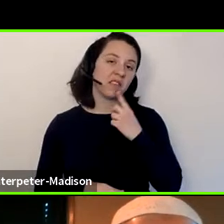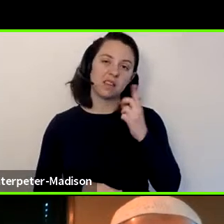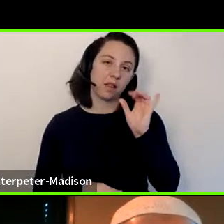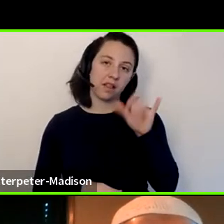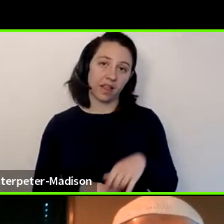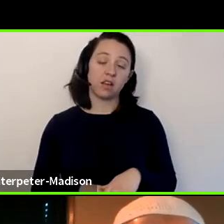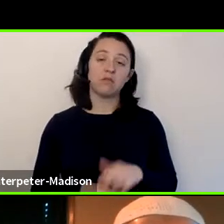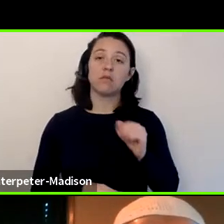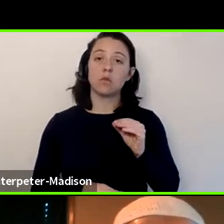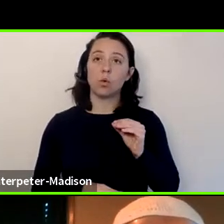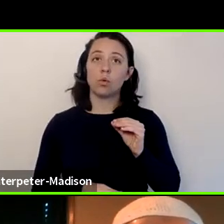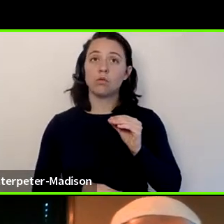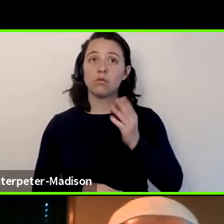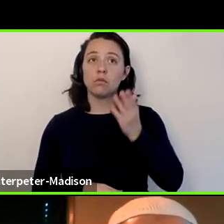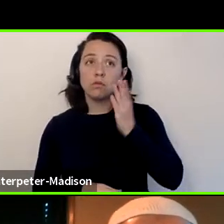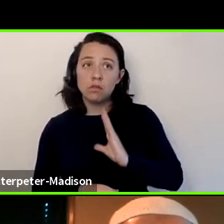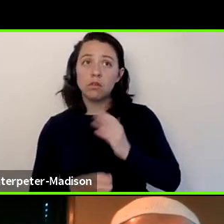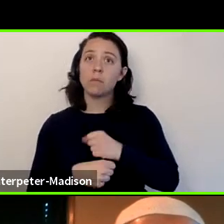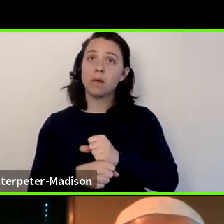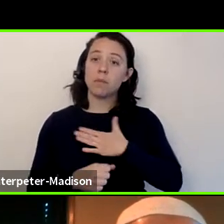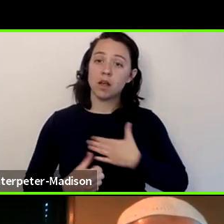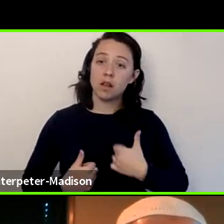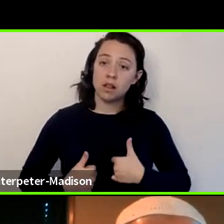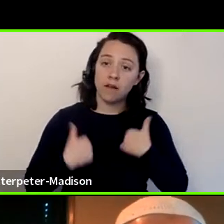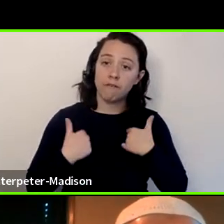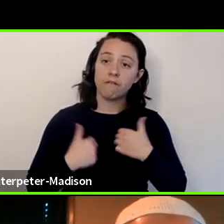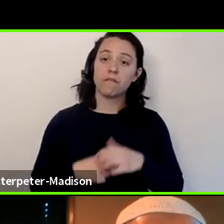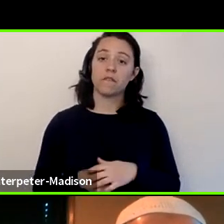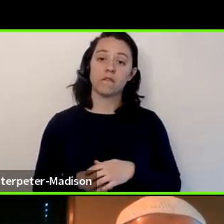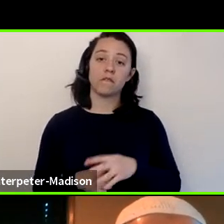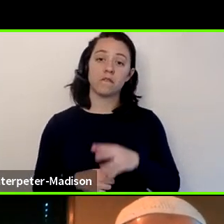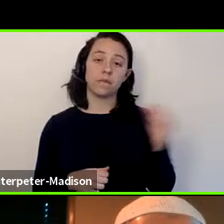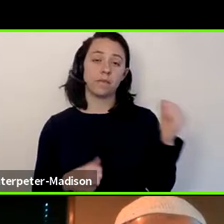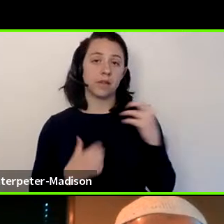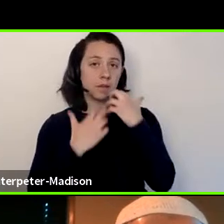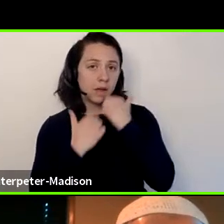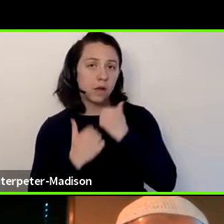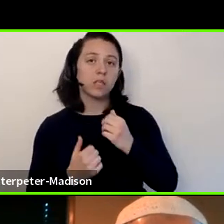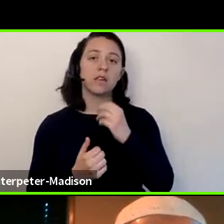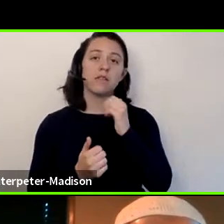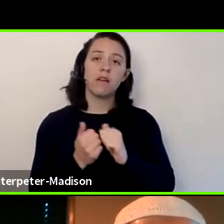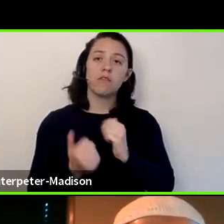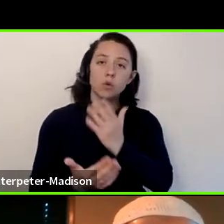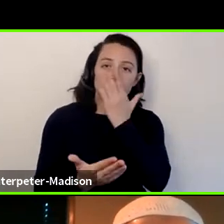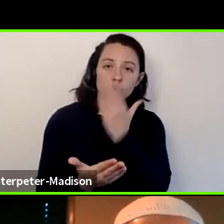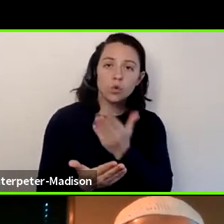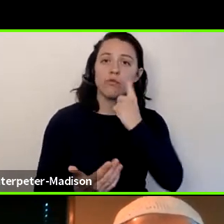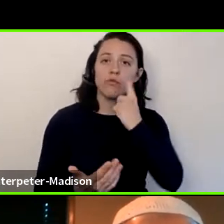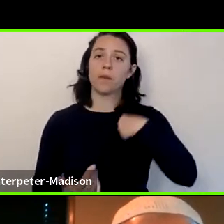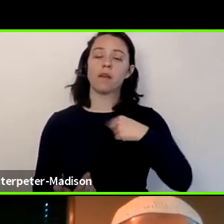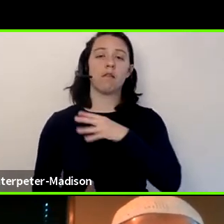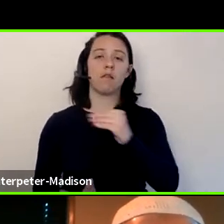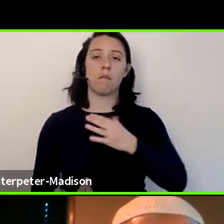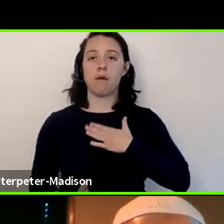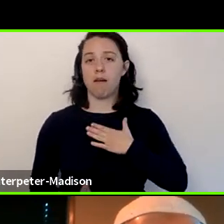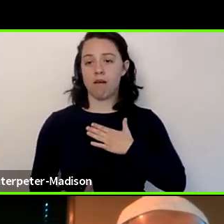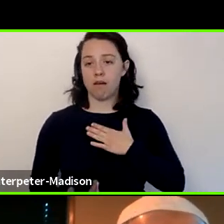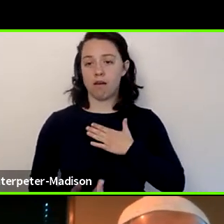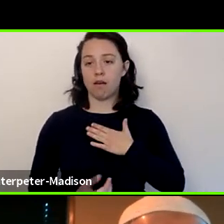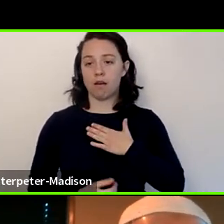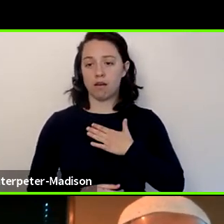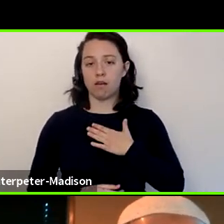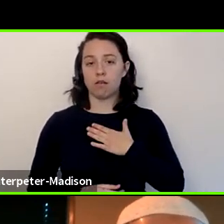make my life and bounty of every goodness in it for me and for my